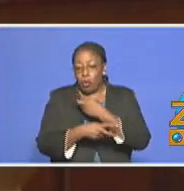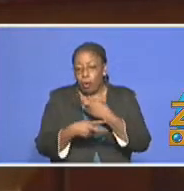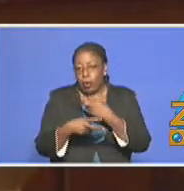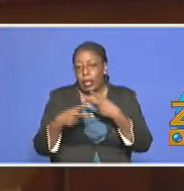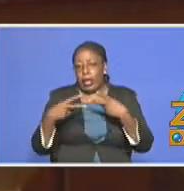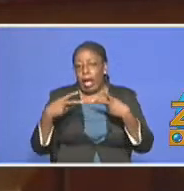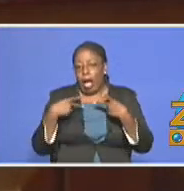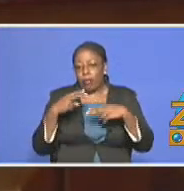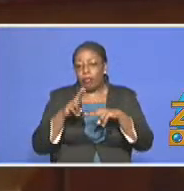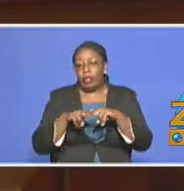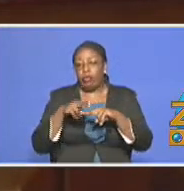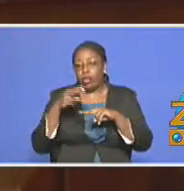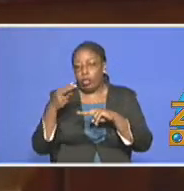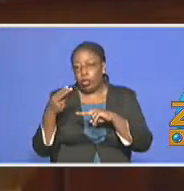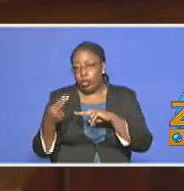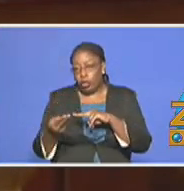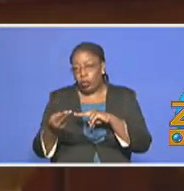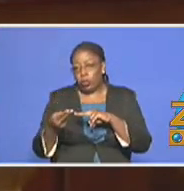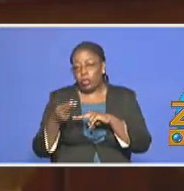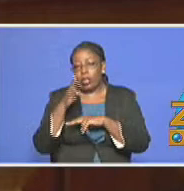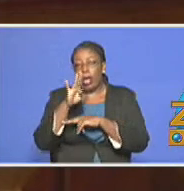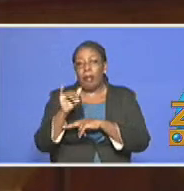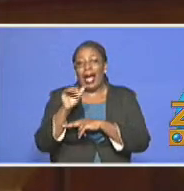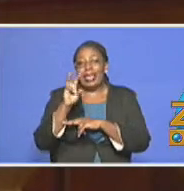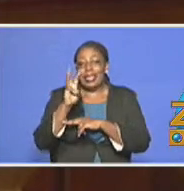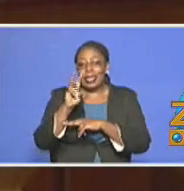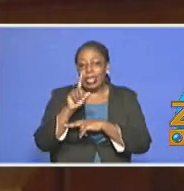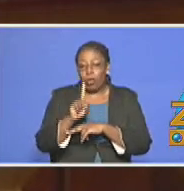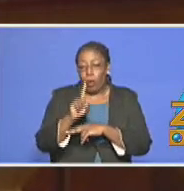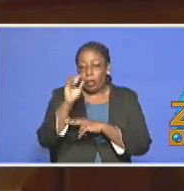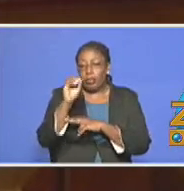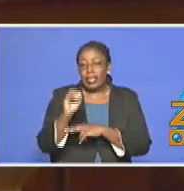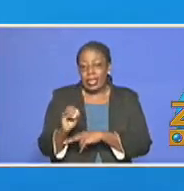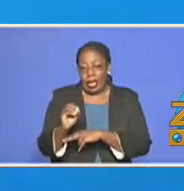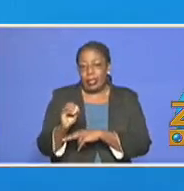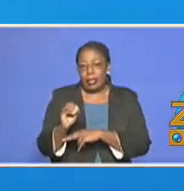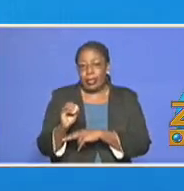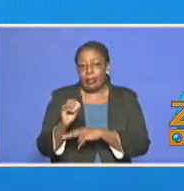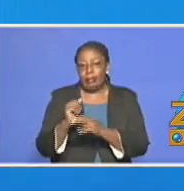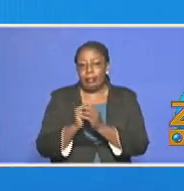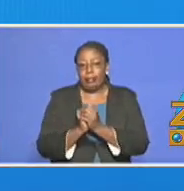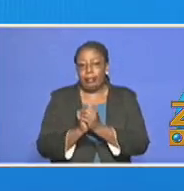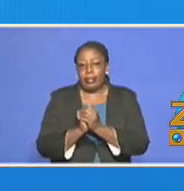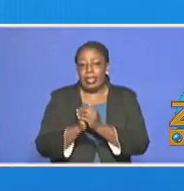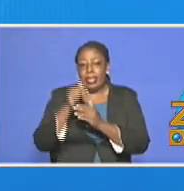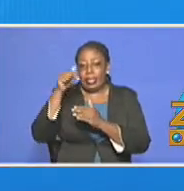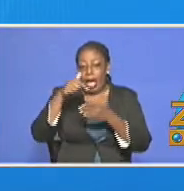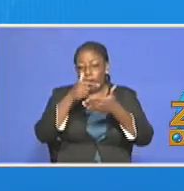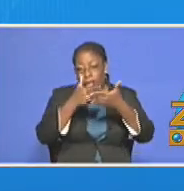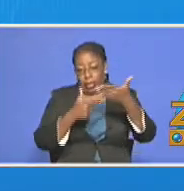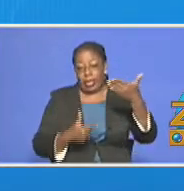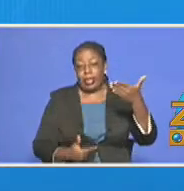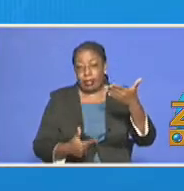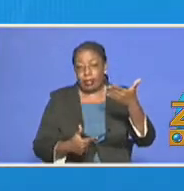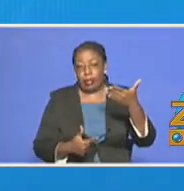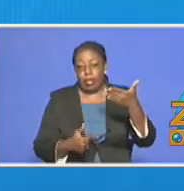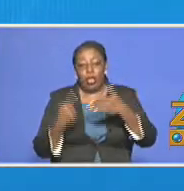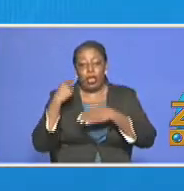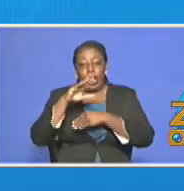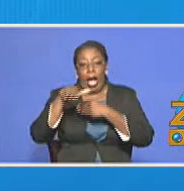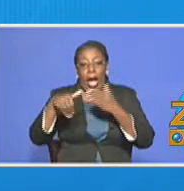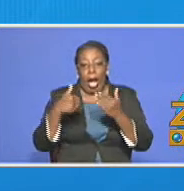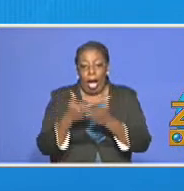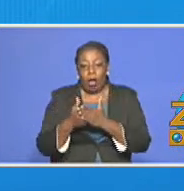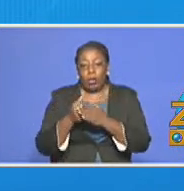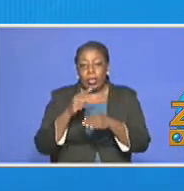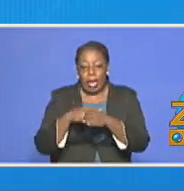have been reduced by some 61%. Going down the list, we also heard how over the period